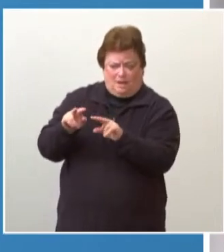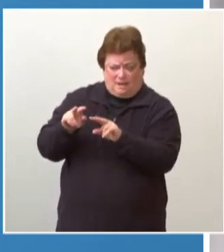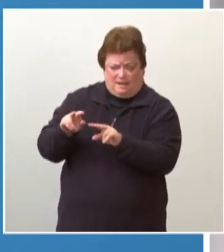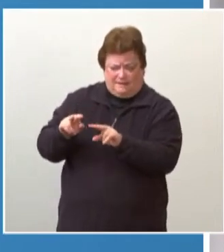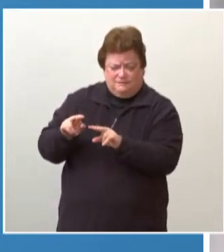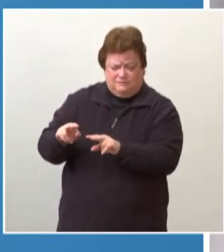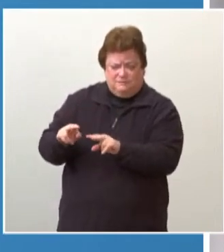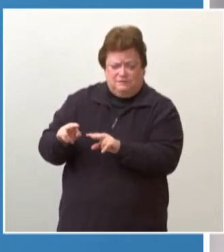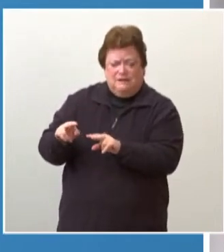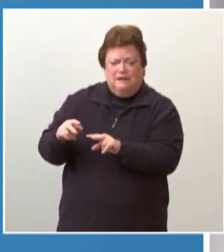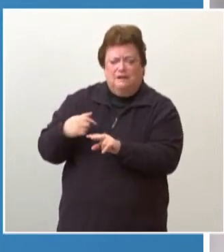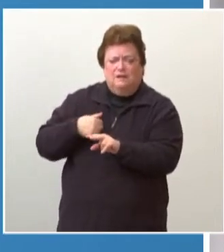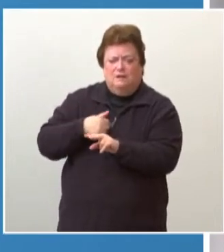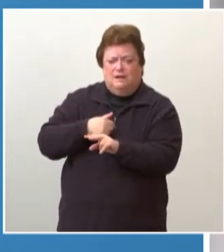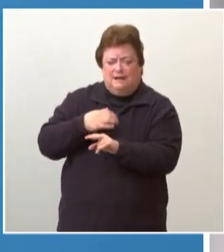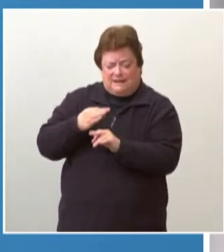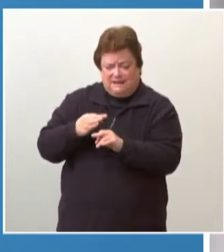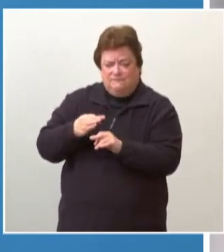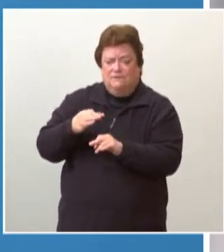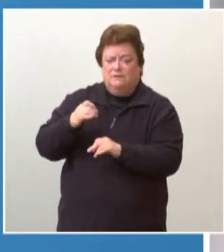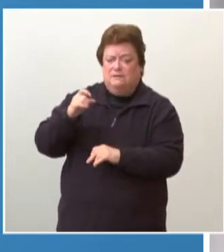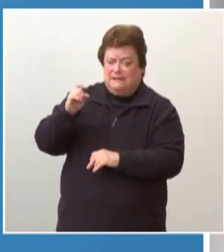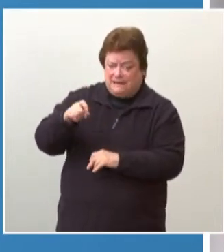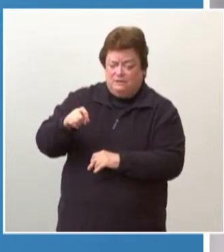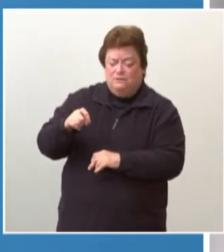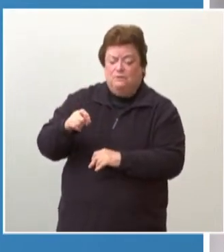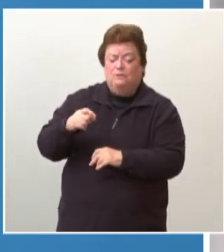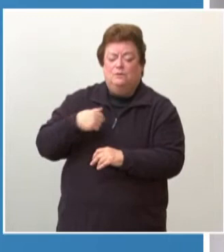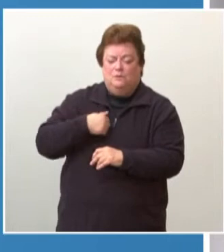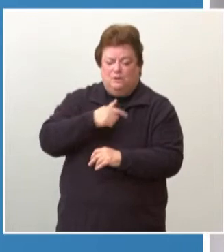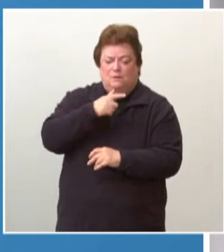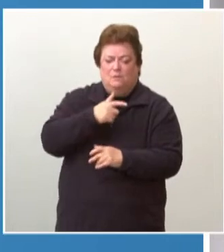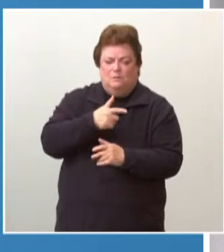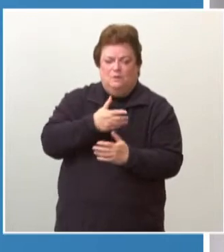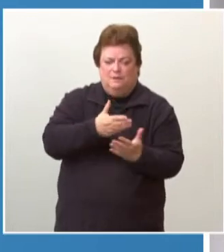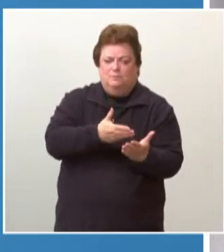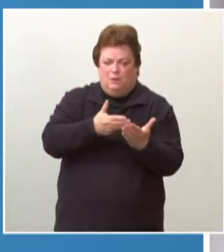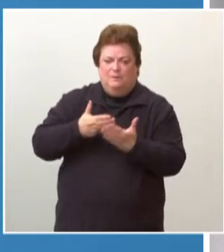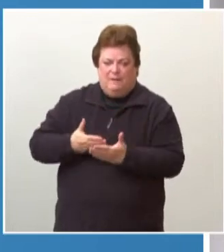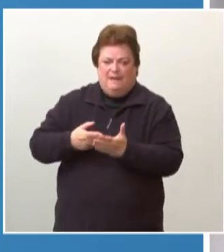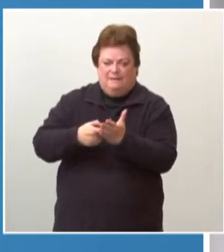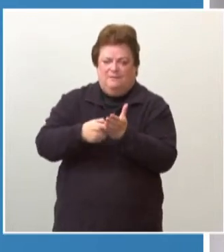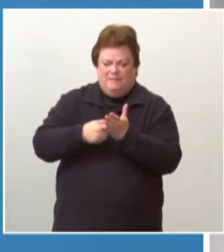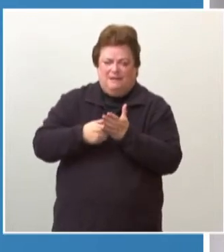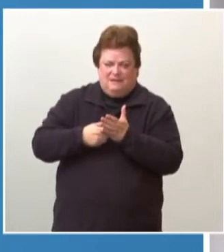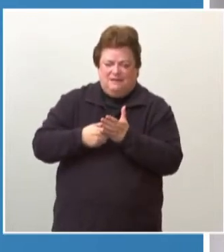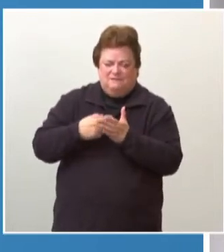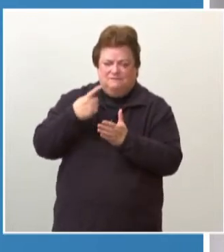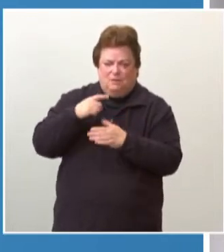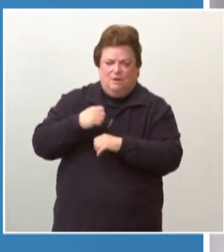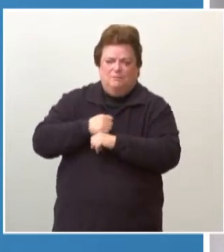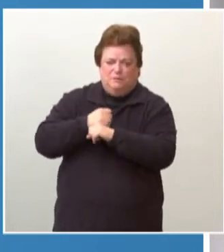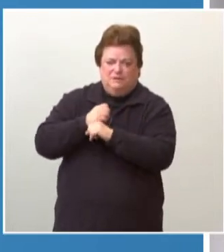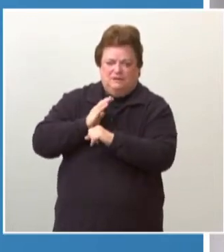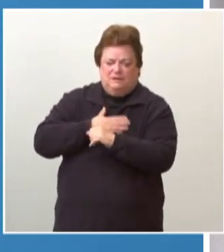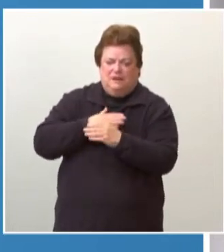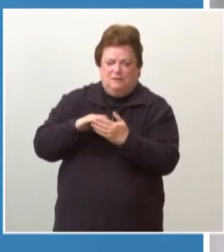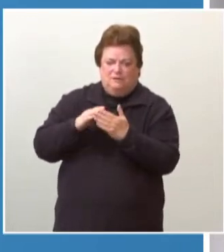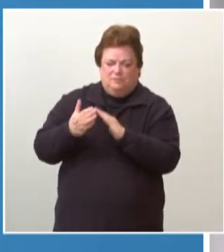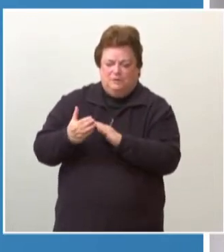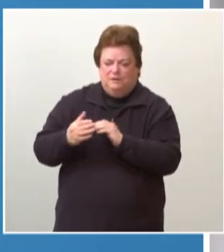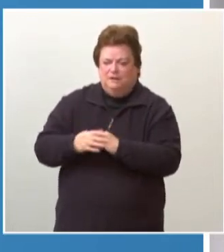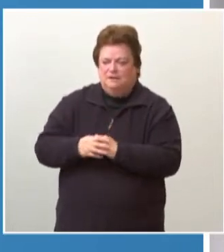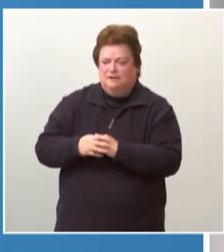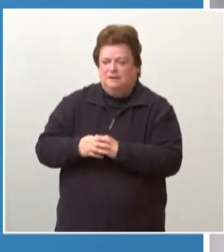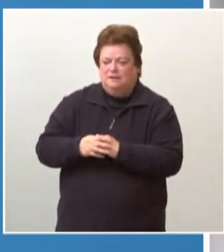and that we would bring back mandates as necessary to protect our community. They've been extremely, you